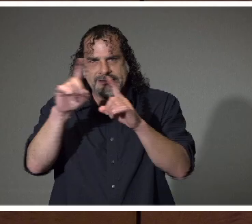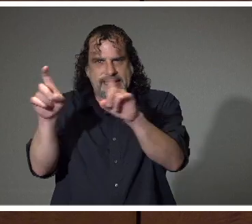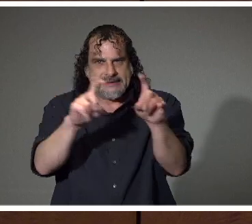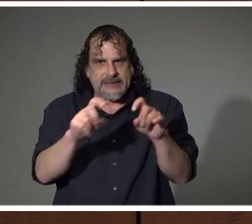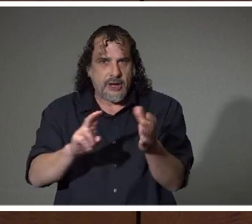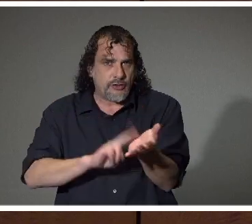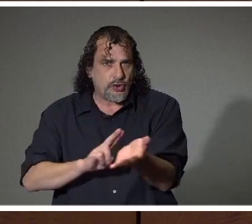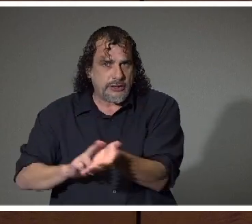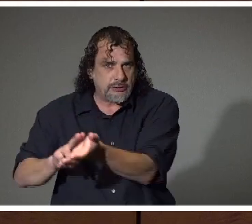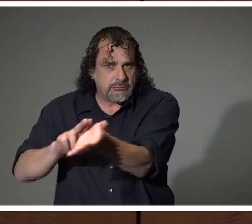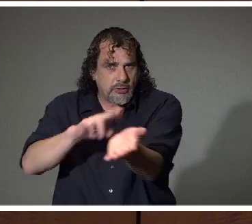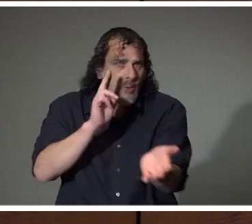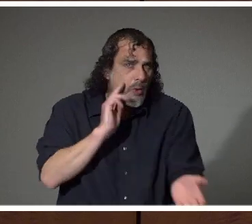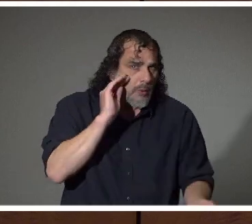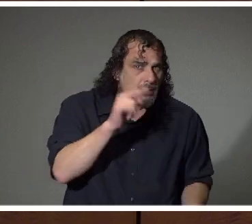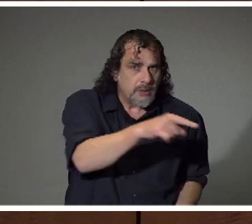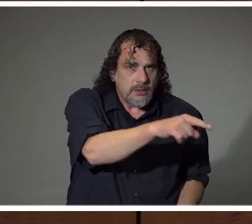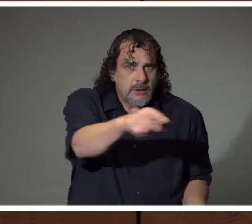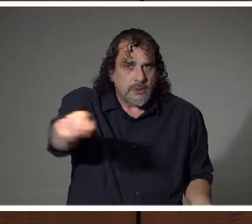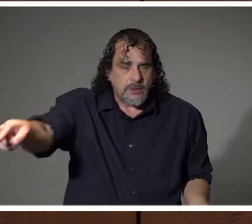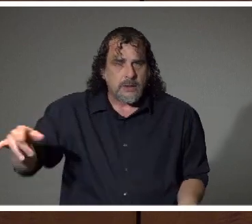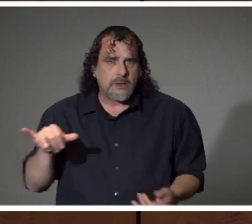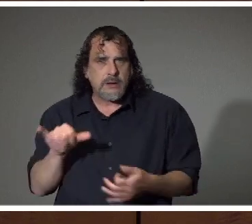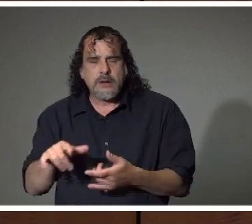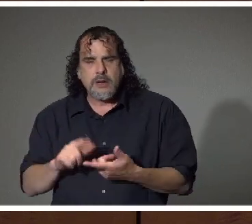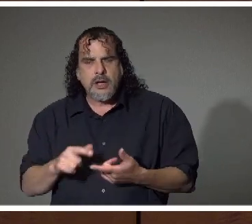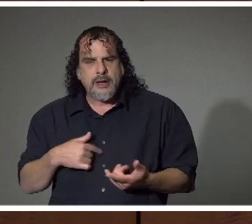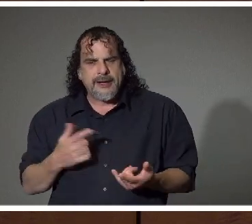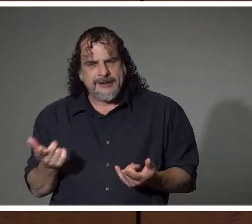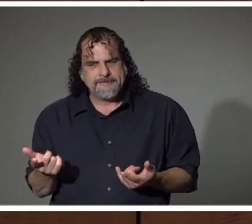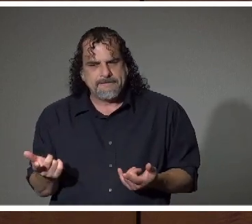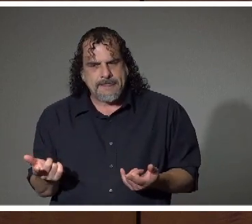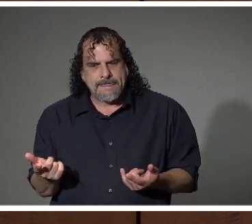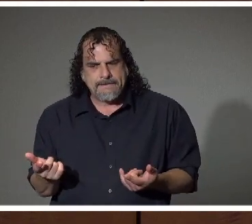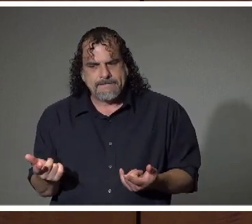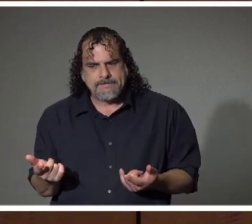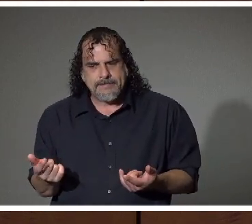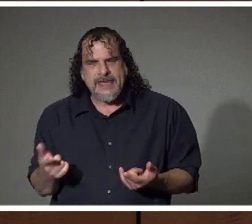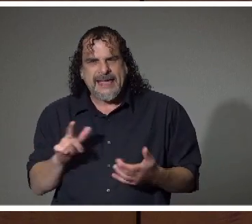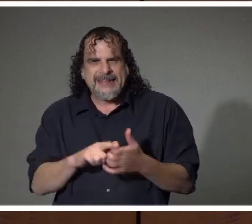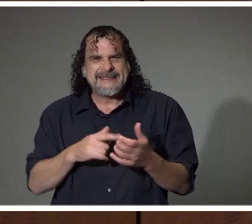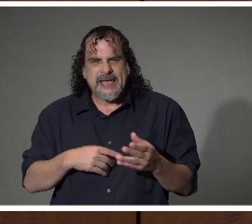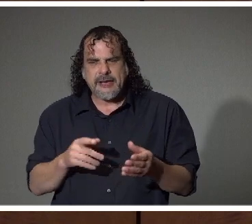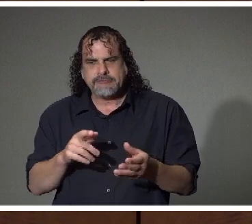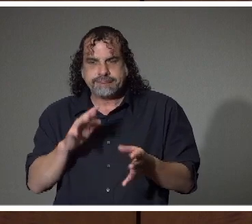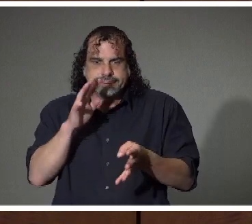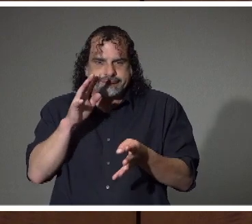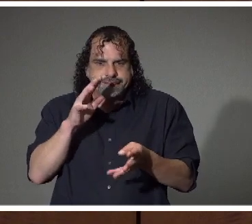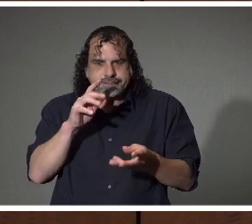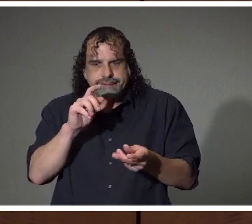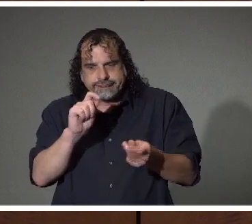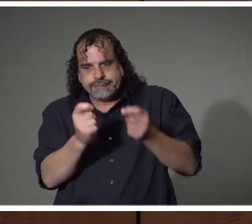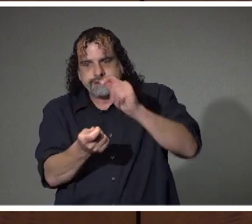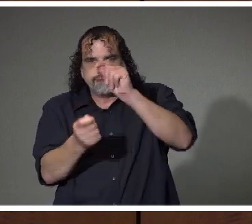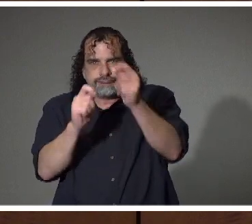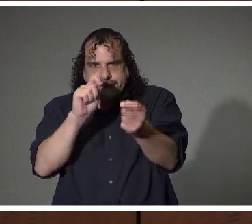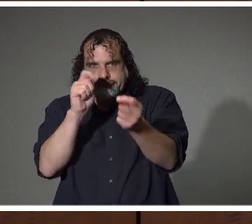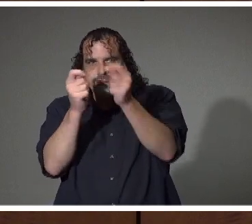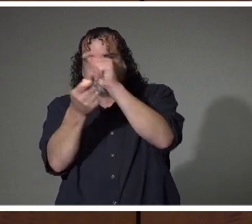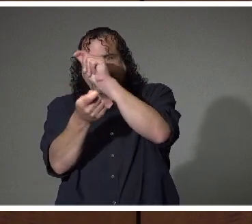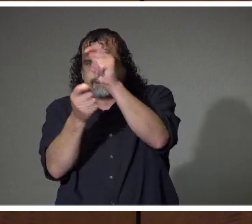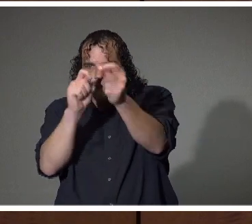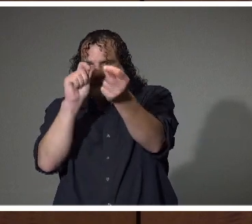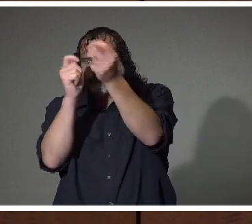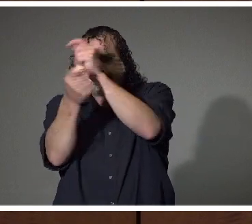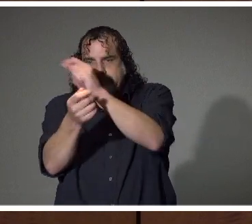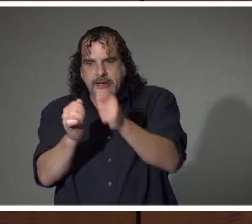different cases, although we've been doing a lot of that already. It is sort of an evolutionary and a building process. As we sort of move from one stage to the next, we want to add